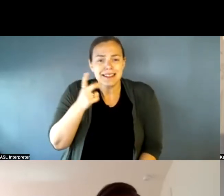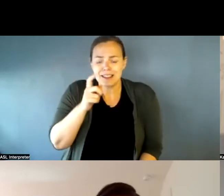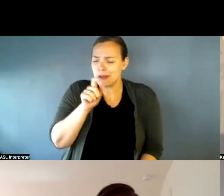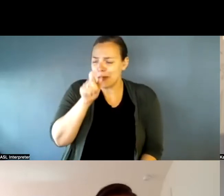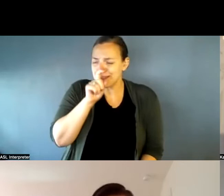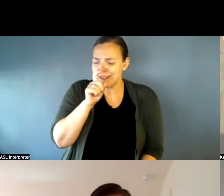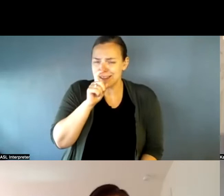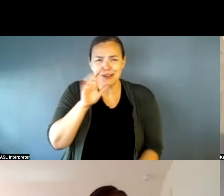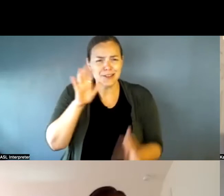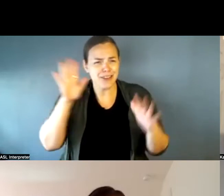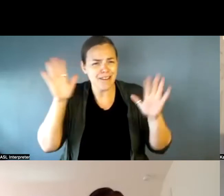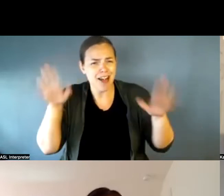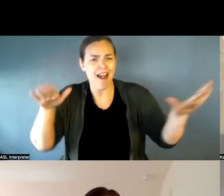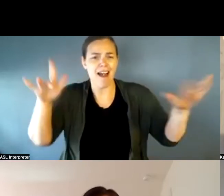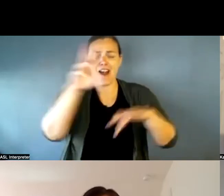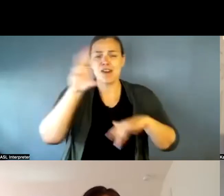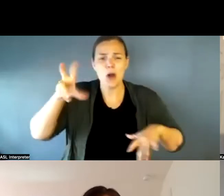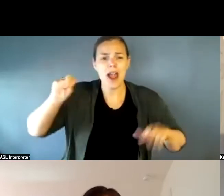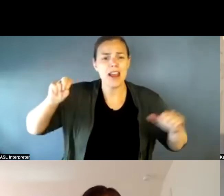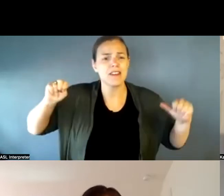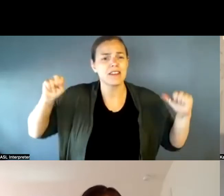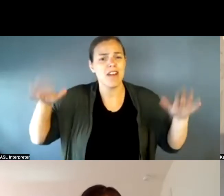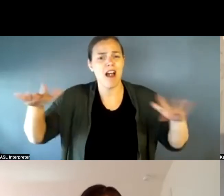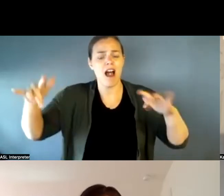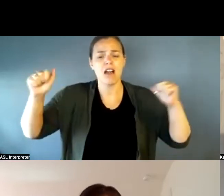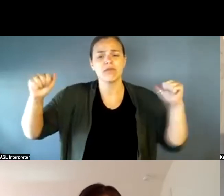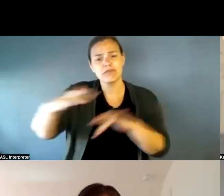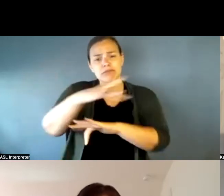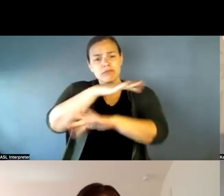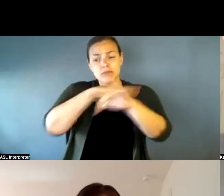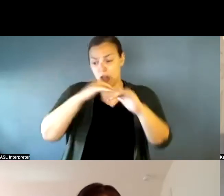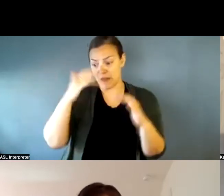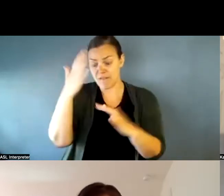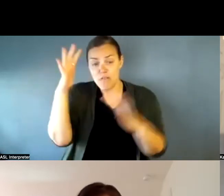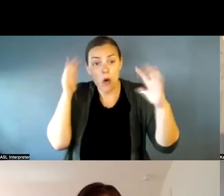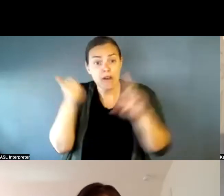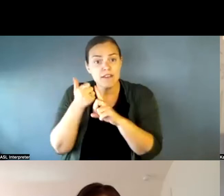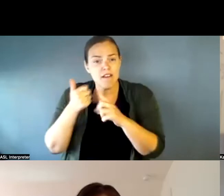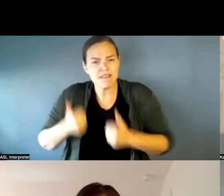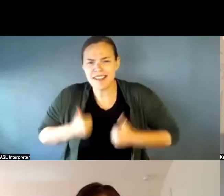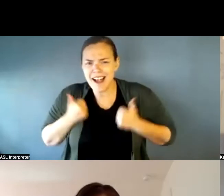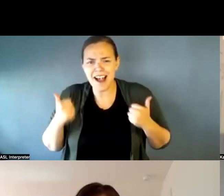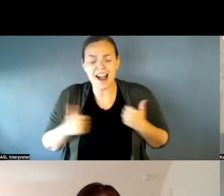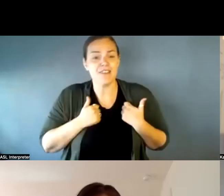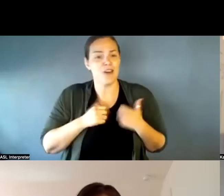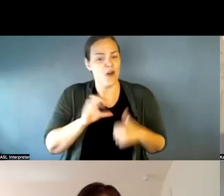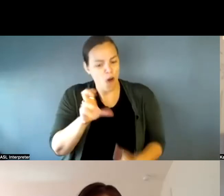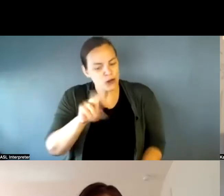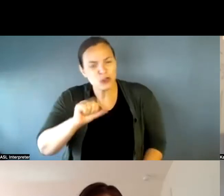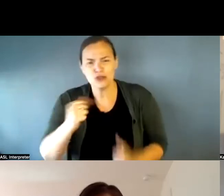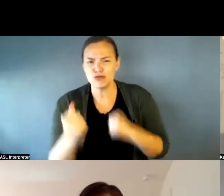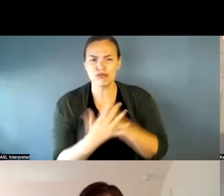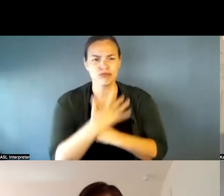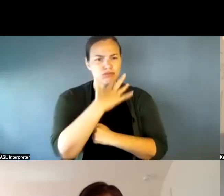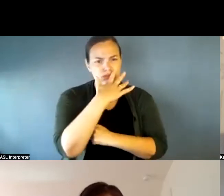are flying, and the forest is alive, as well as the ocean is crashing on the beaches. And so when we